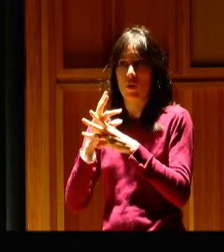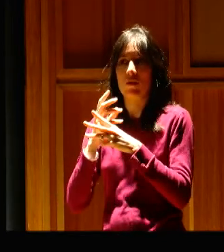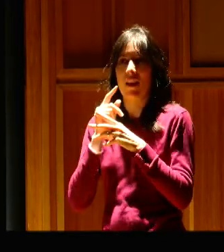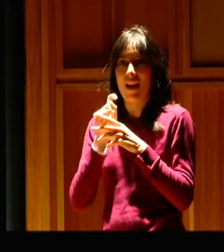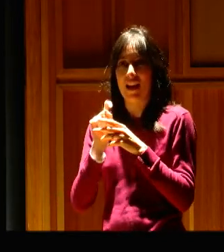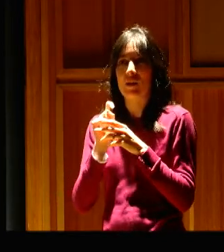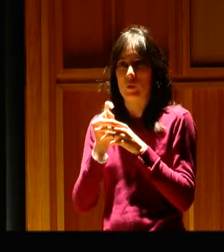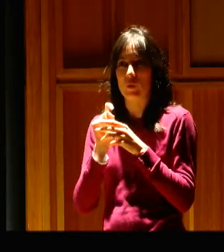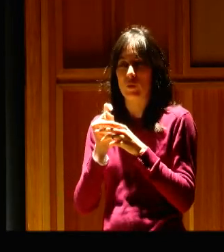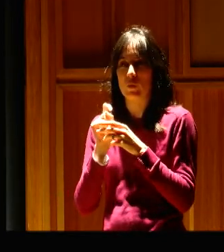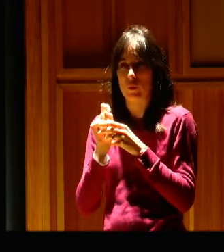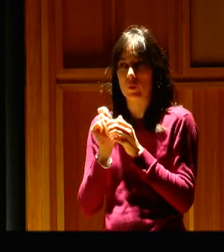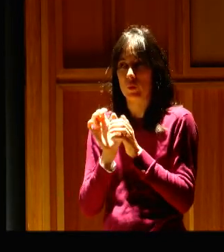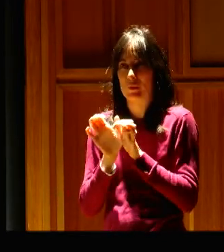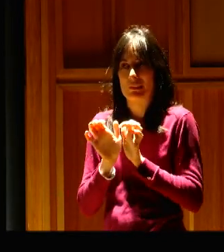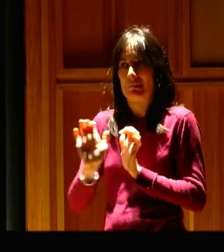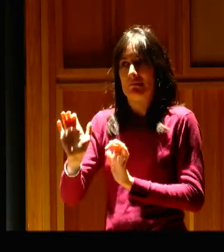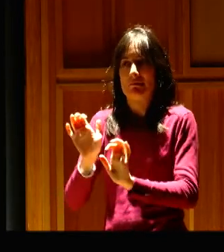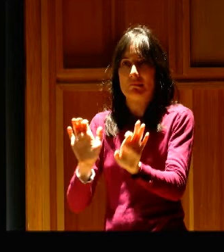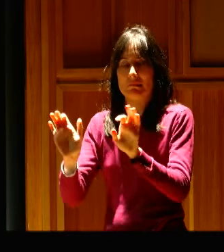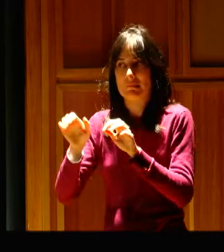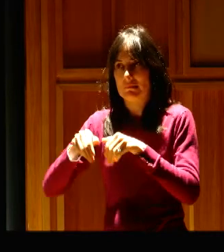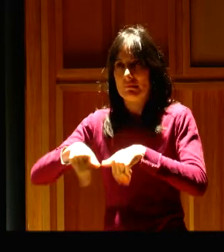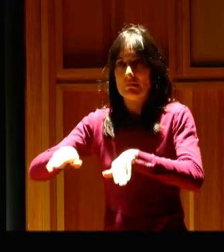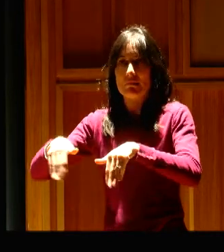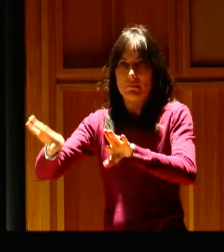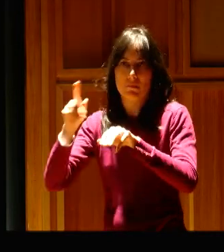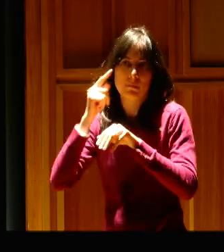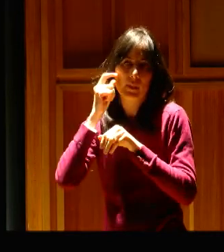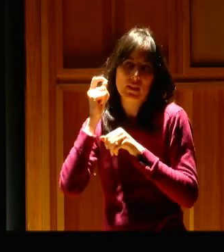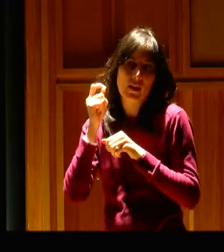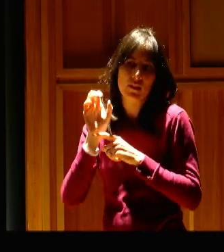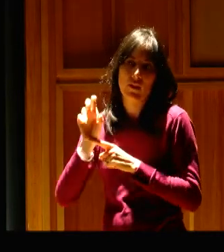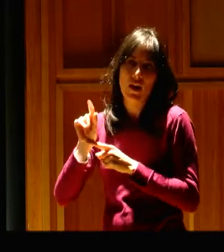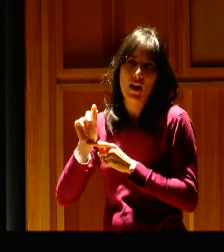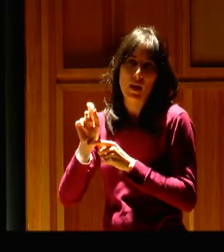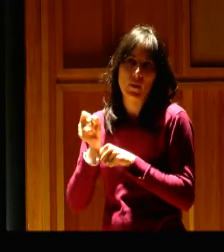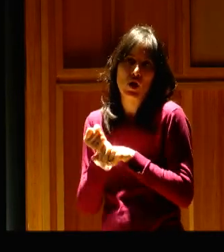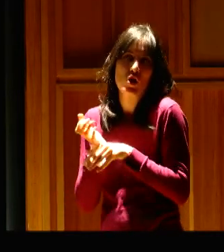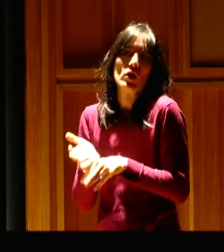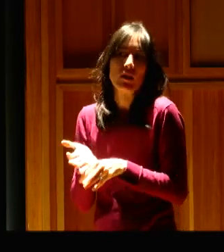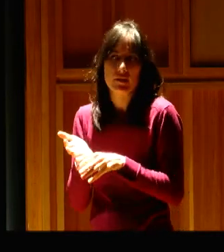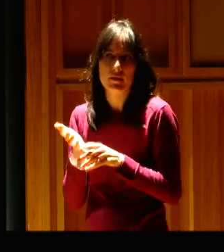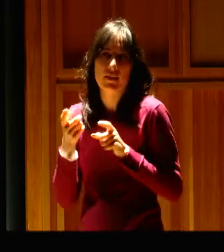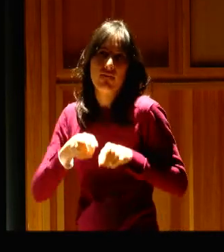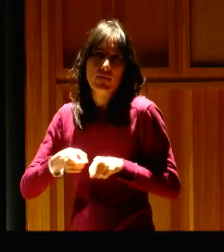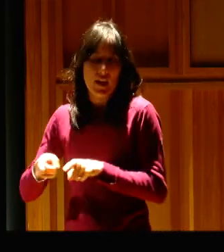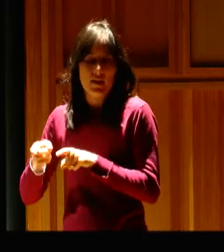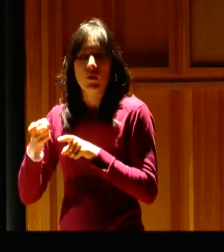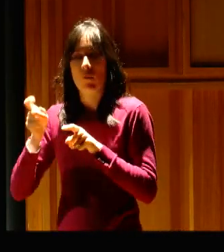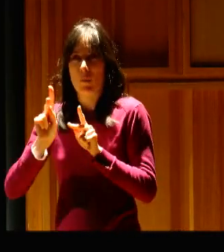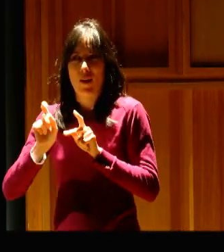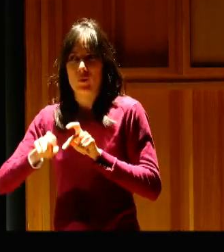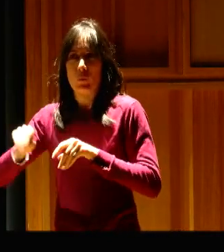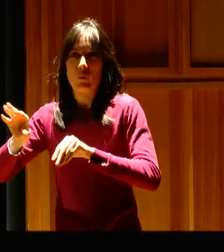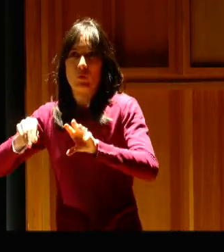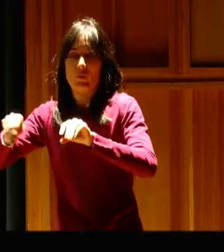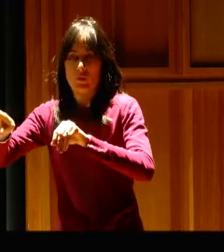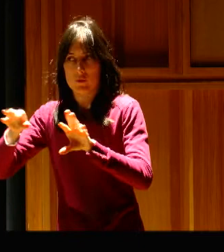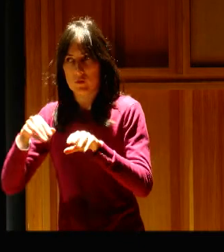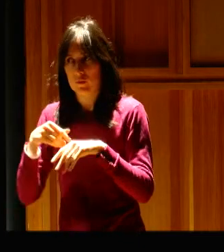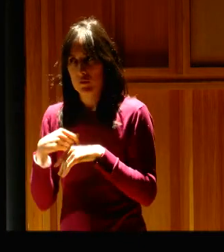country borders from climate-induced extreme weather events, breaking a record for the